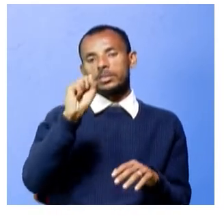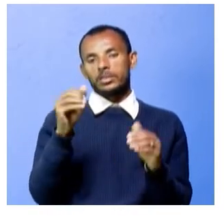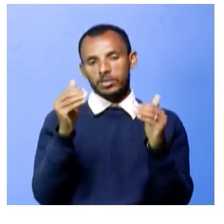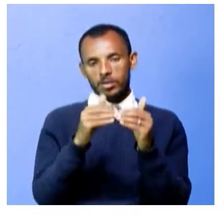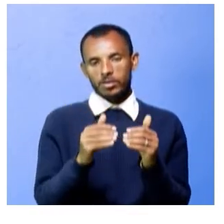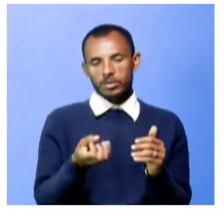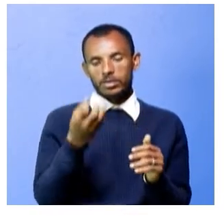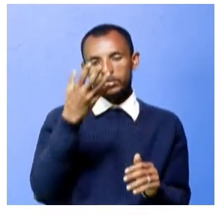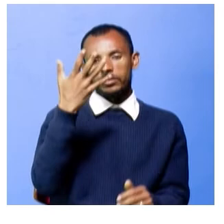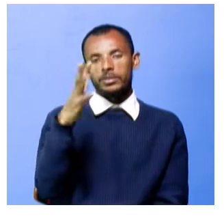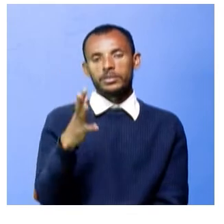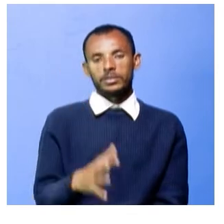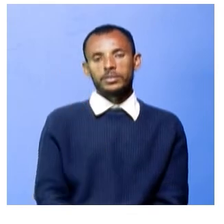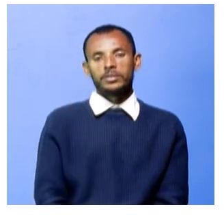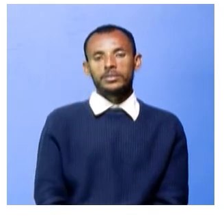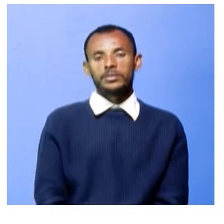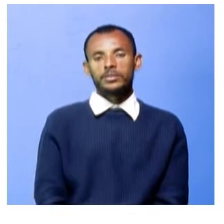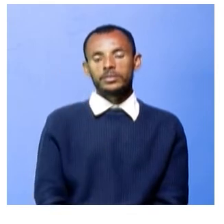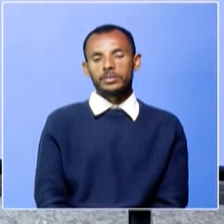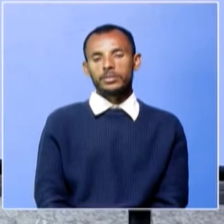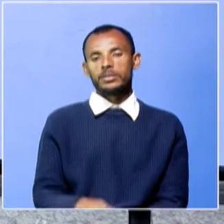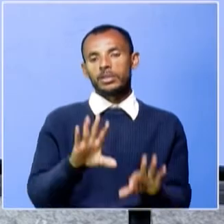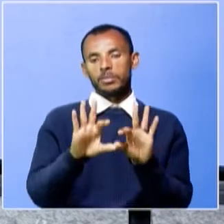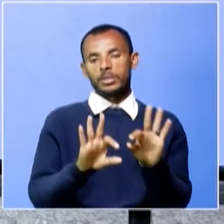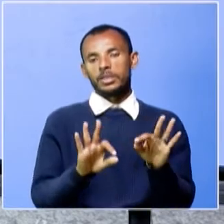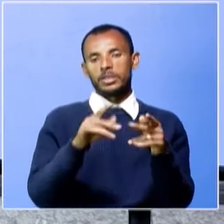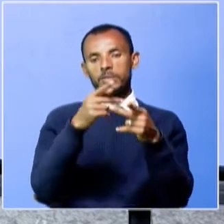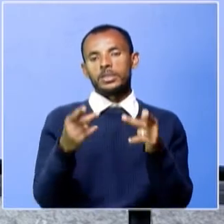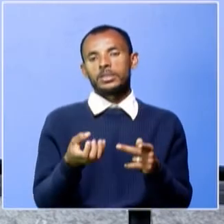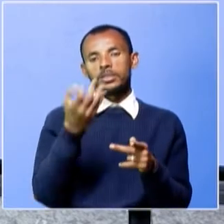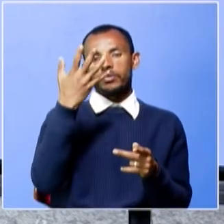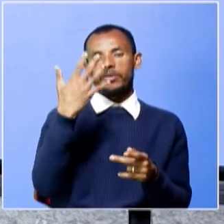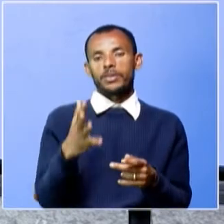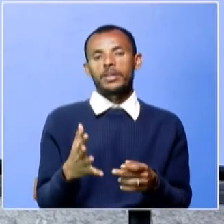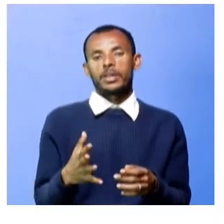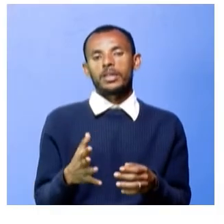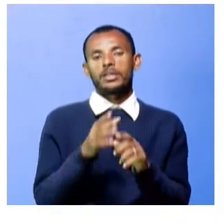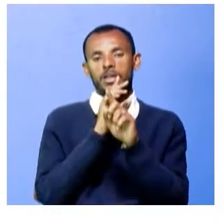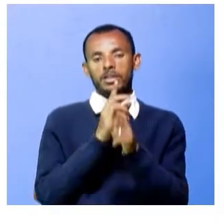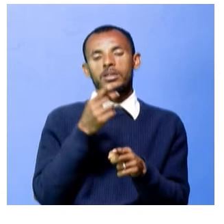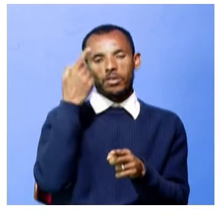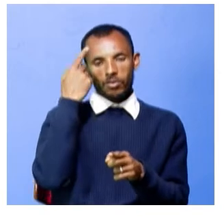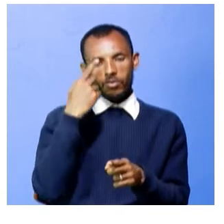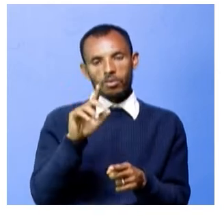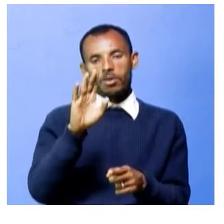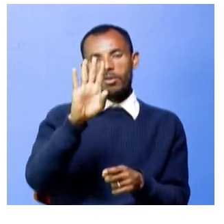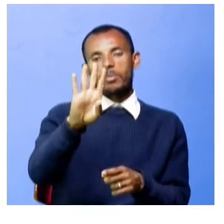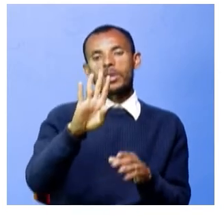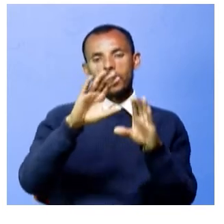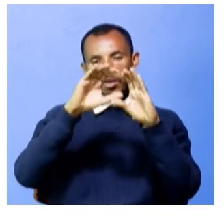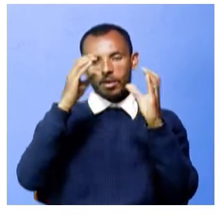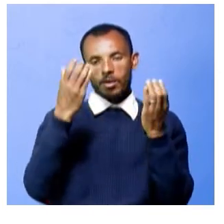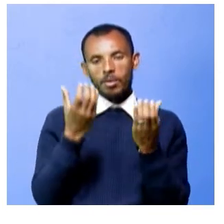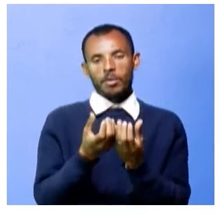is 15. Okay, the number of sample space is 15. So the answer for B part,